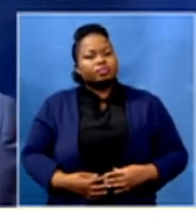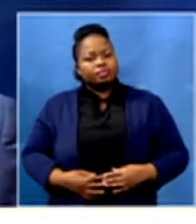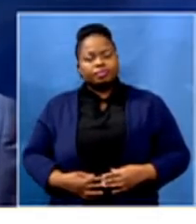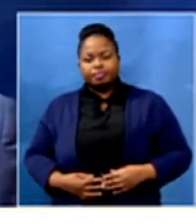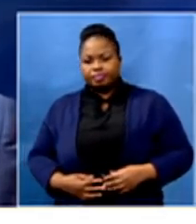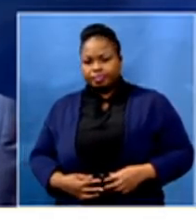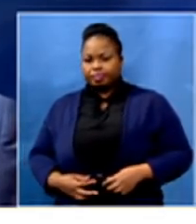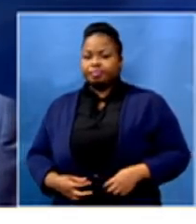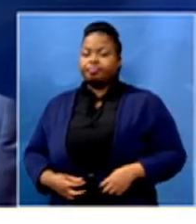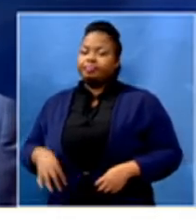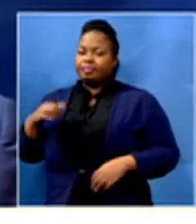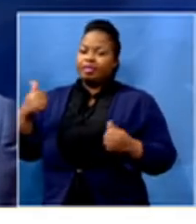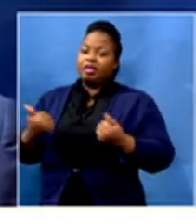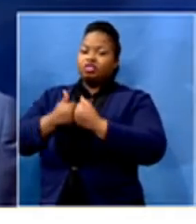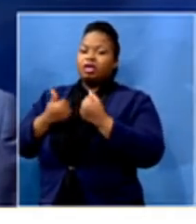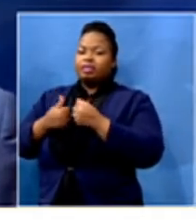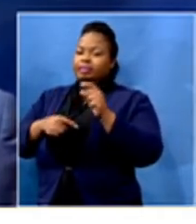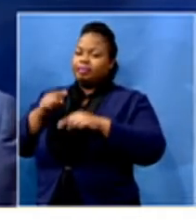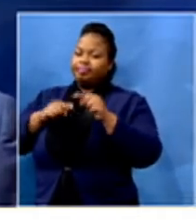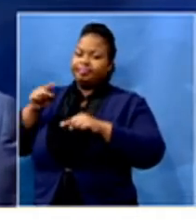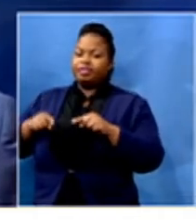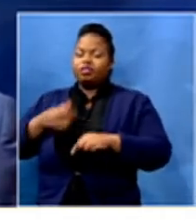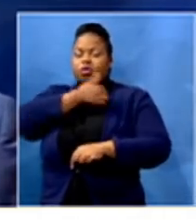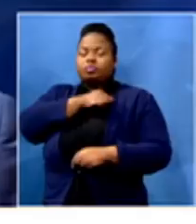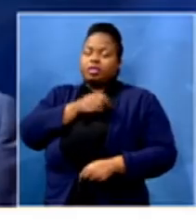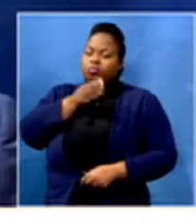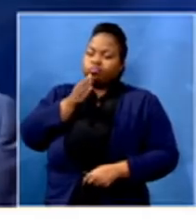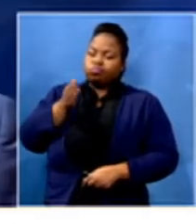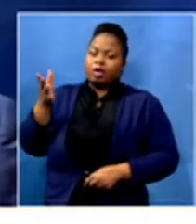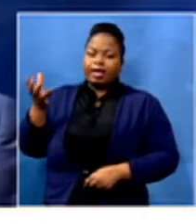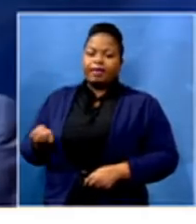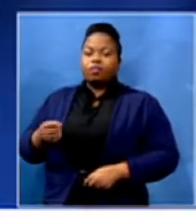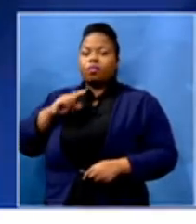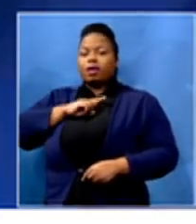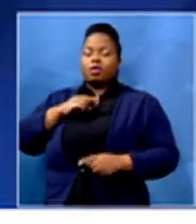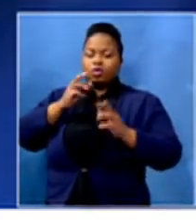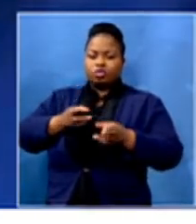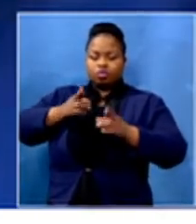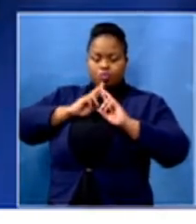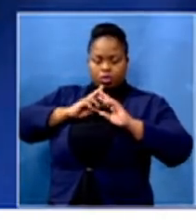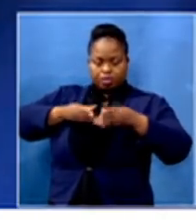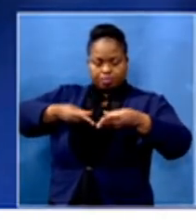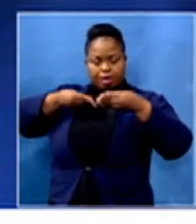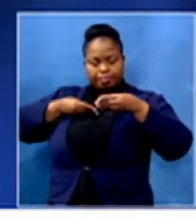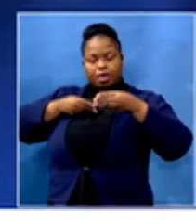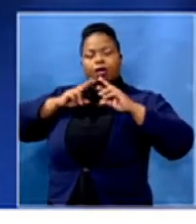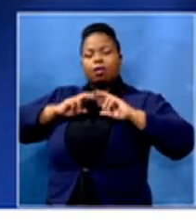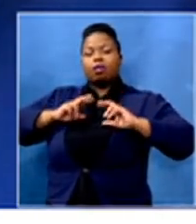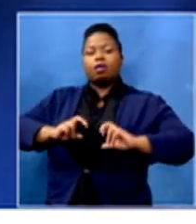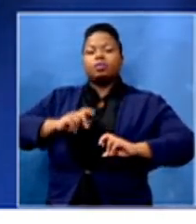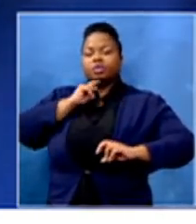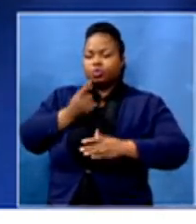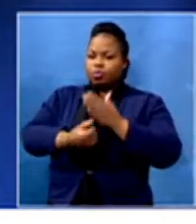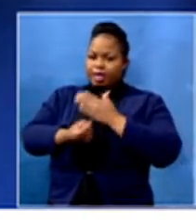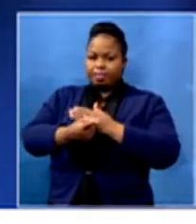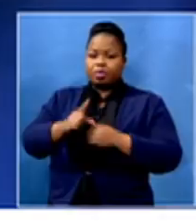Well, there are challenges in a number of hospitals. Where every time we get reports, we try and investigate what's happened. We have said that all our staff